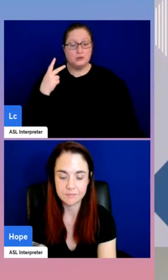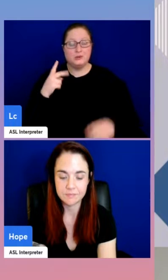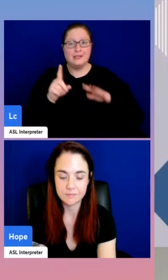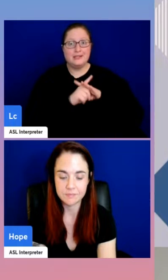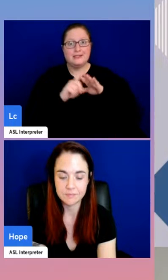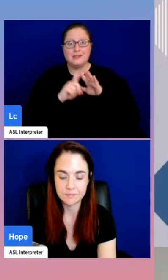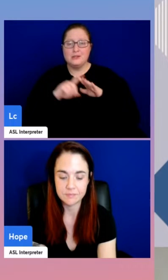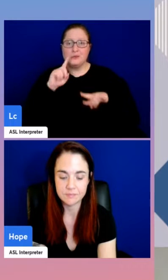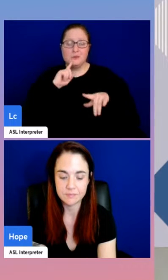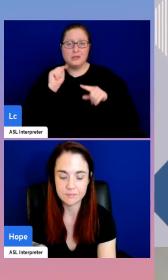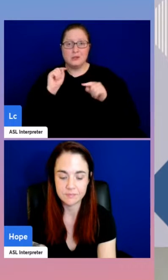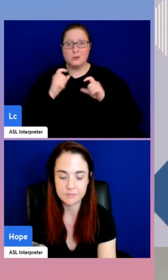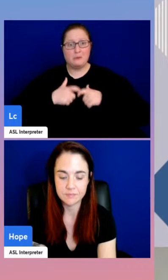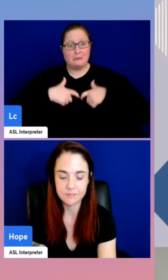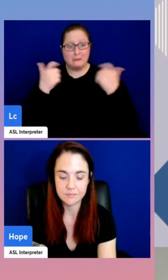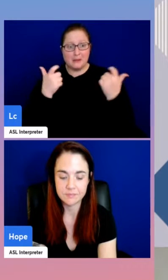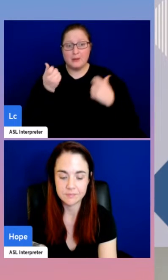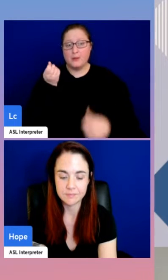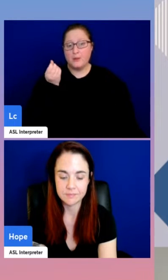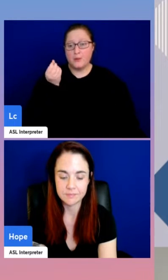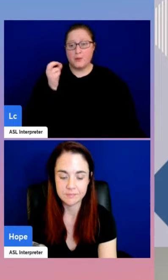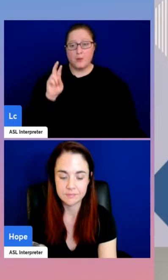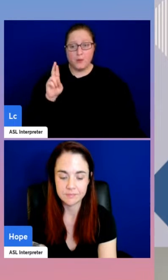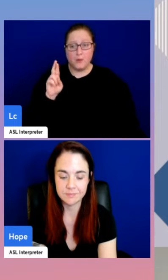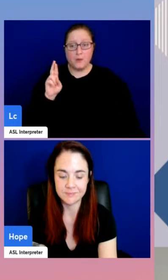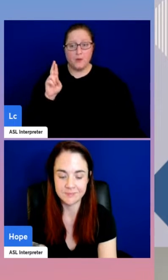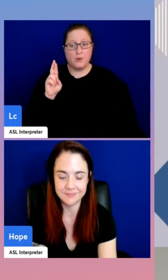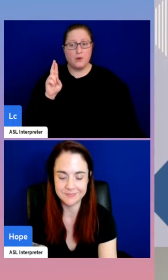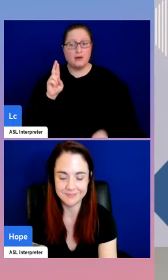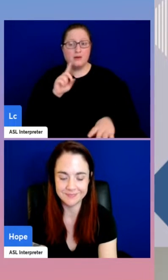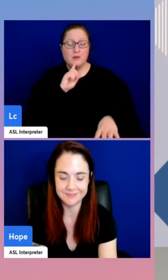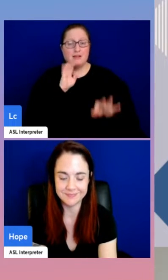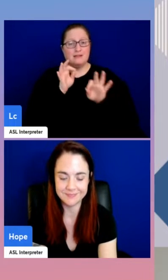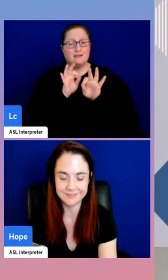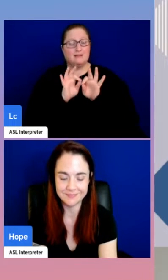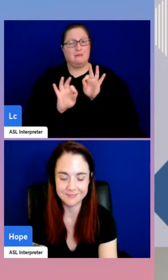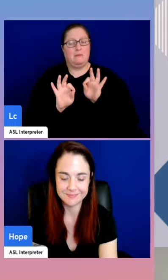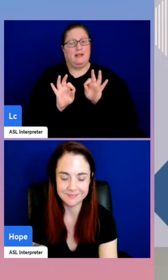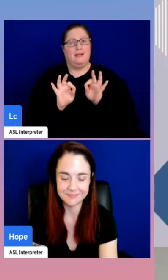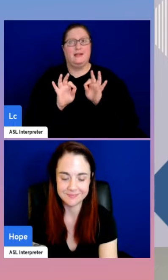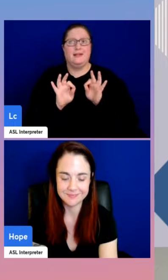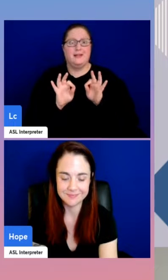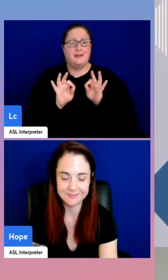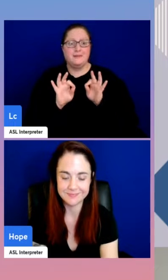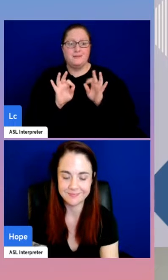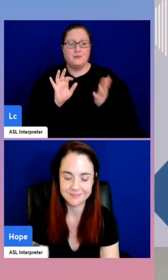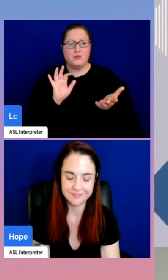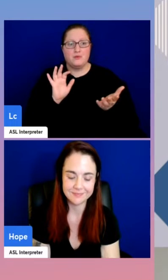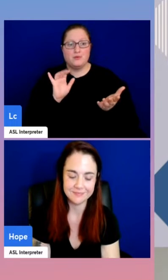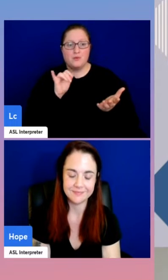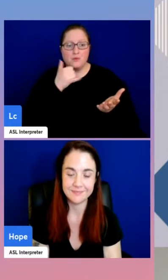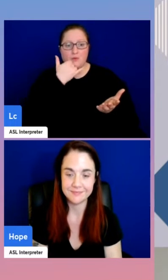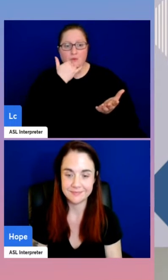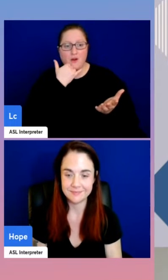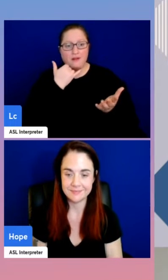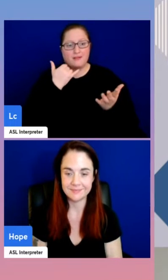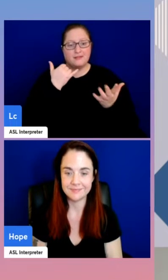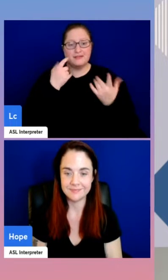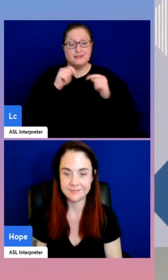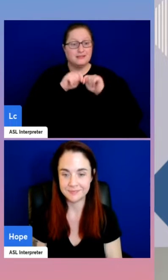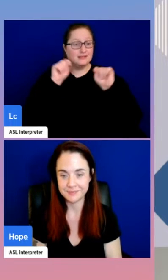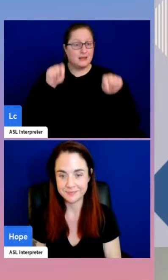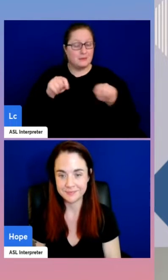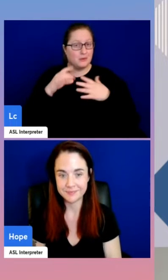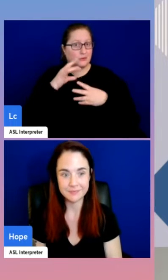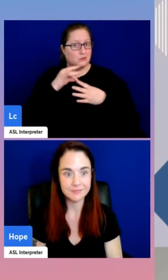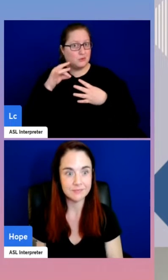big, or simply just a matter of wrong template choices that